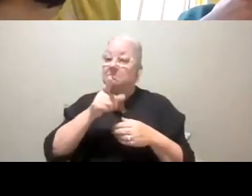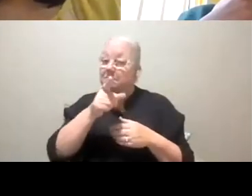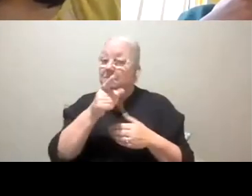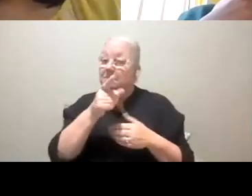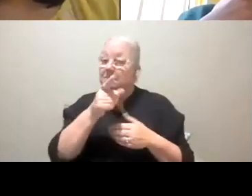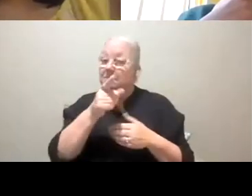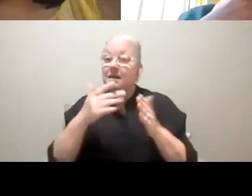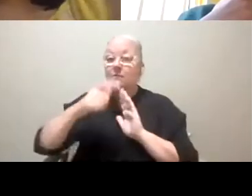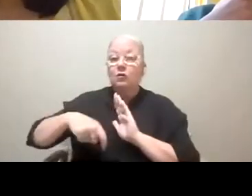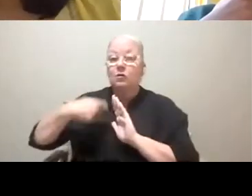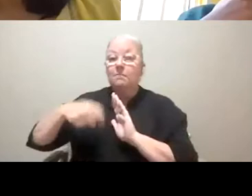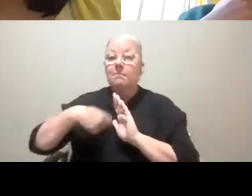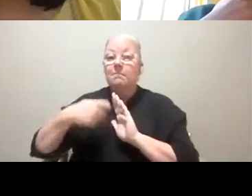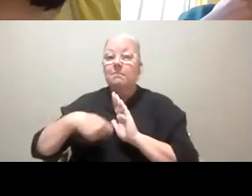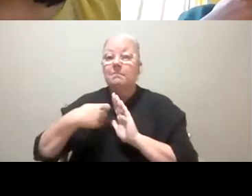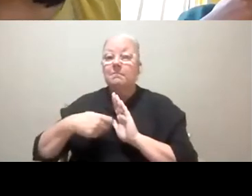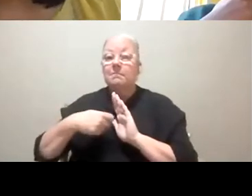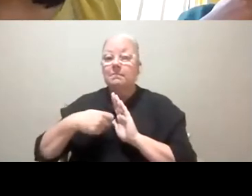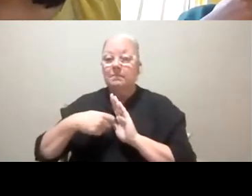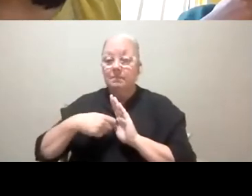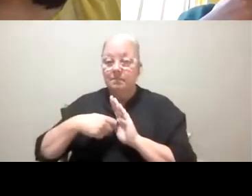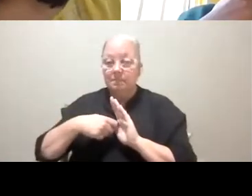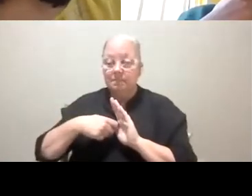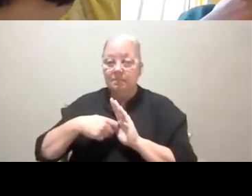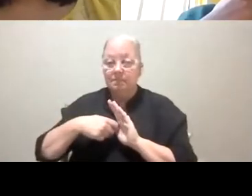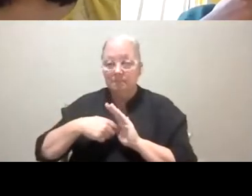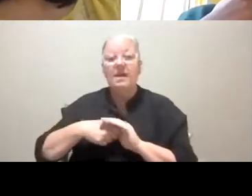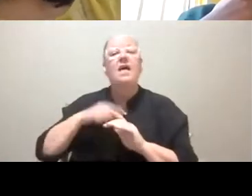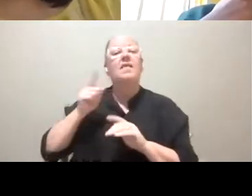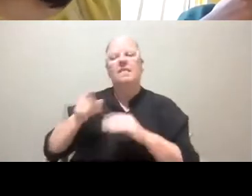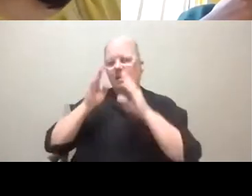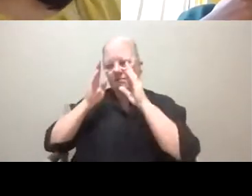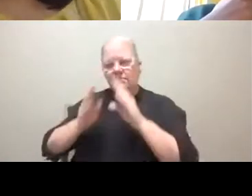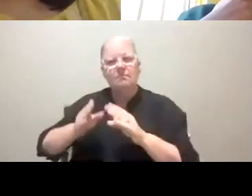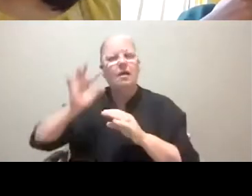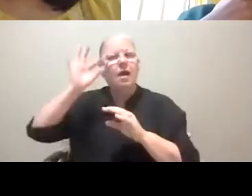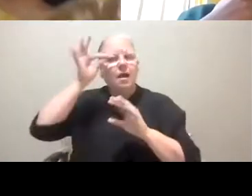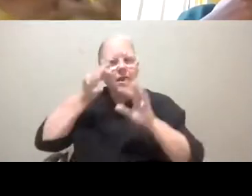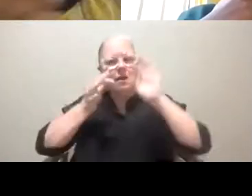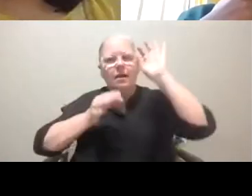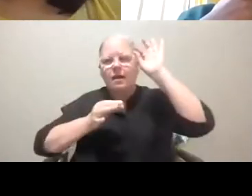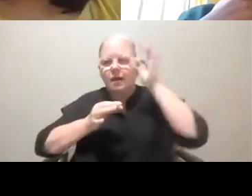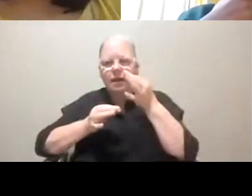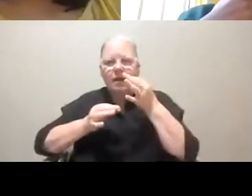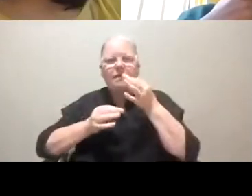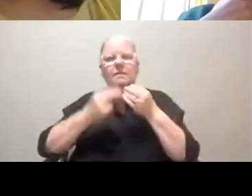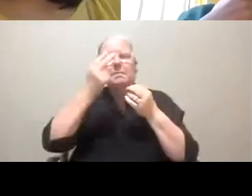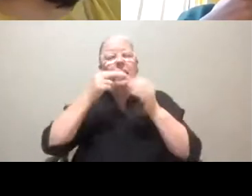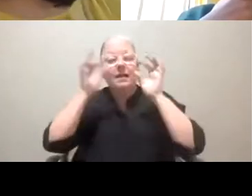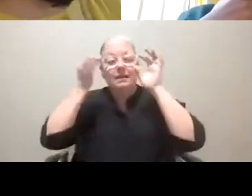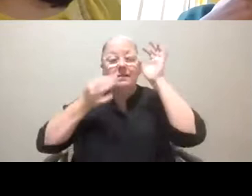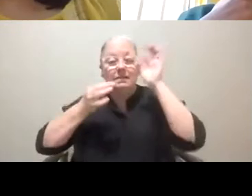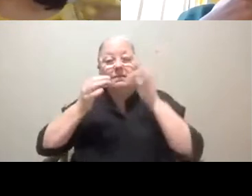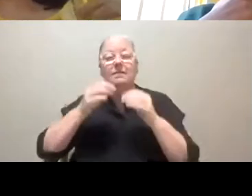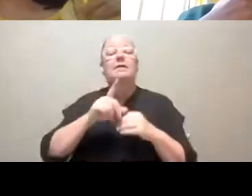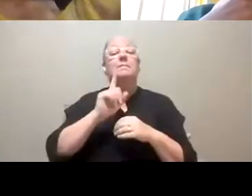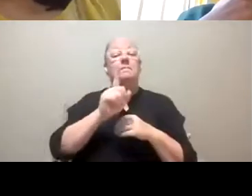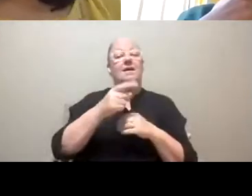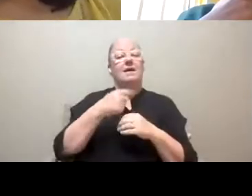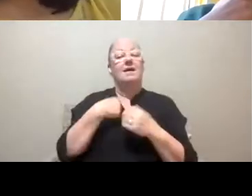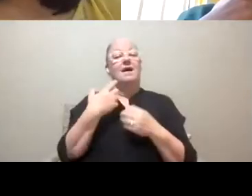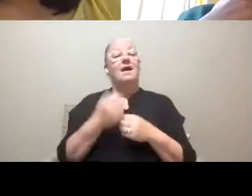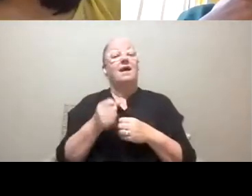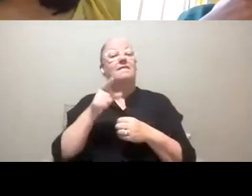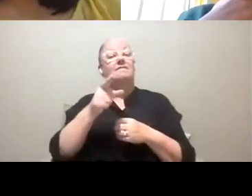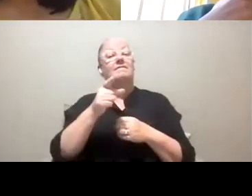projects that are on cataract, for example, but even there, like, for example, we are building a vision center. We may not, in